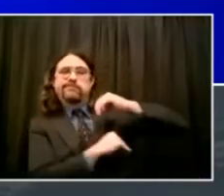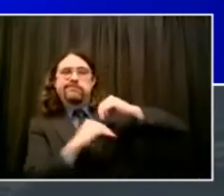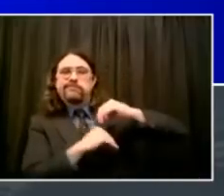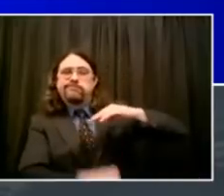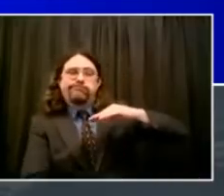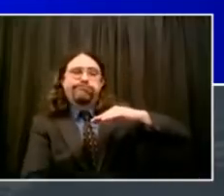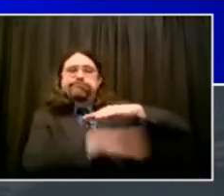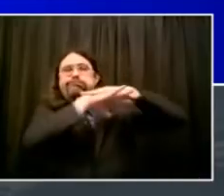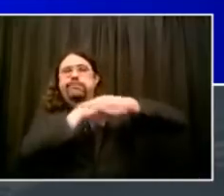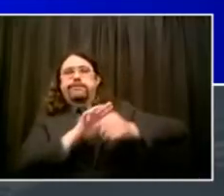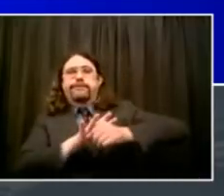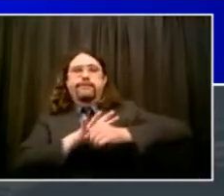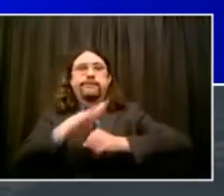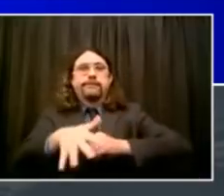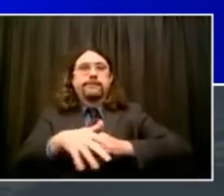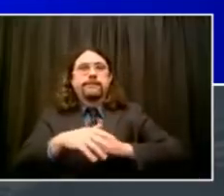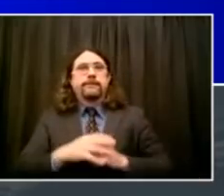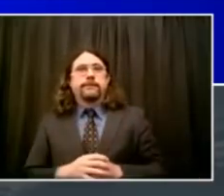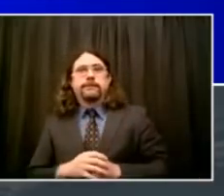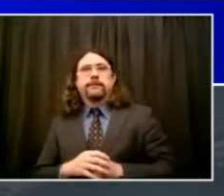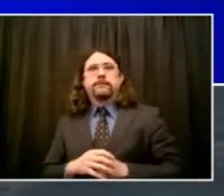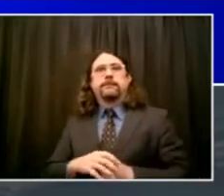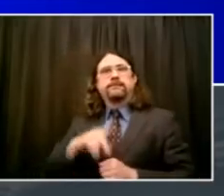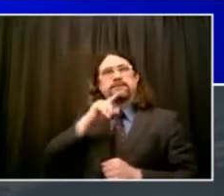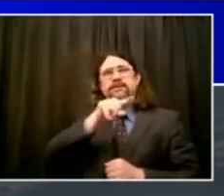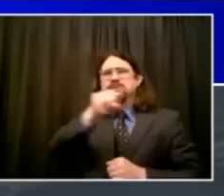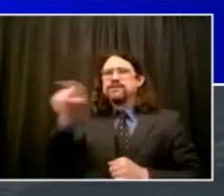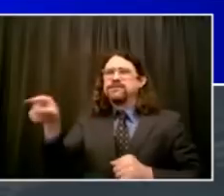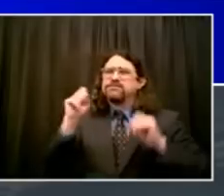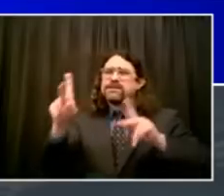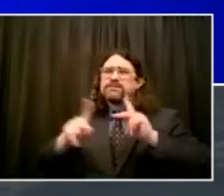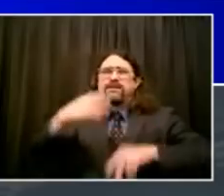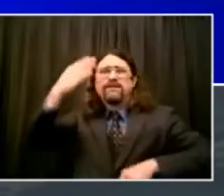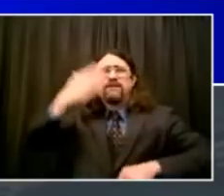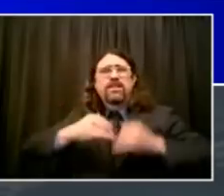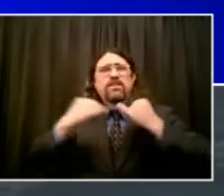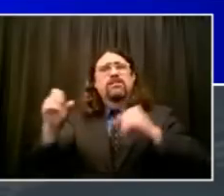to remember that and really appreciate them in the months and years ahead.